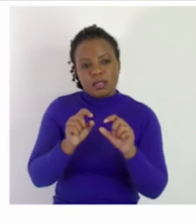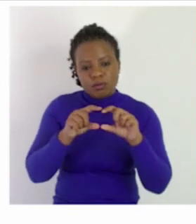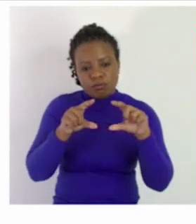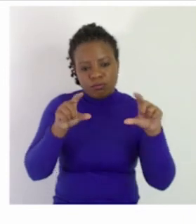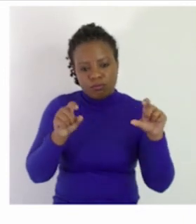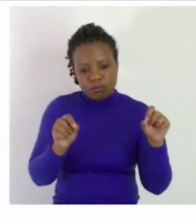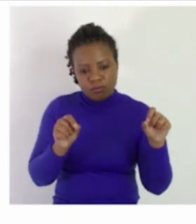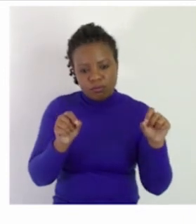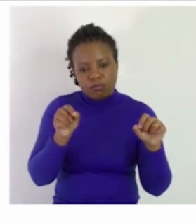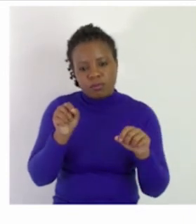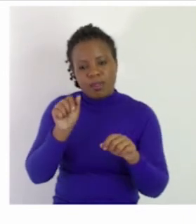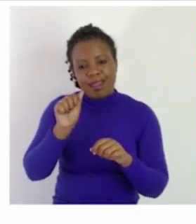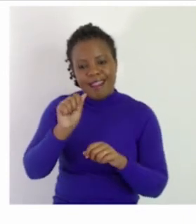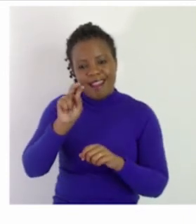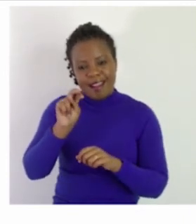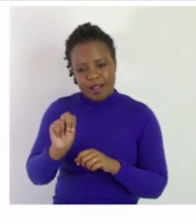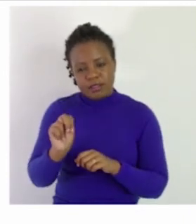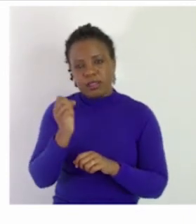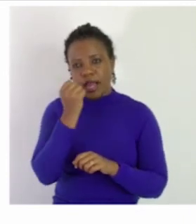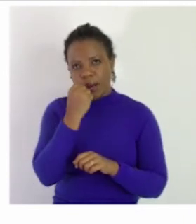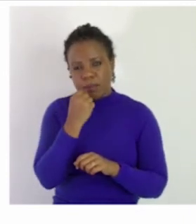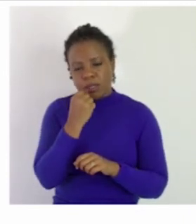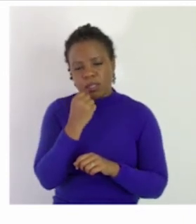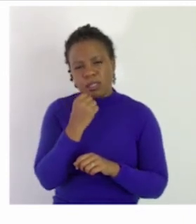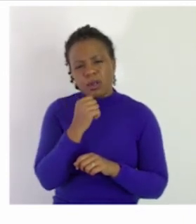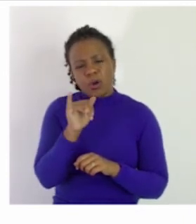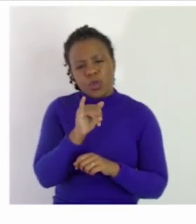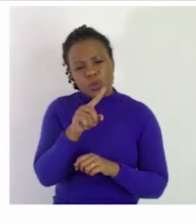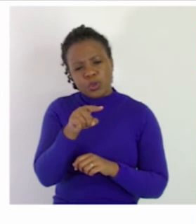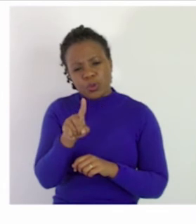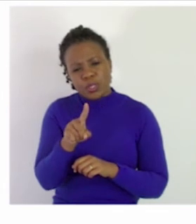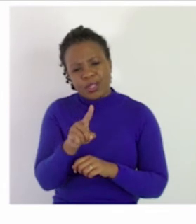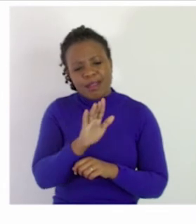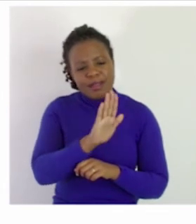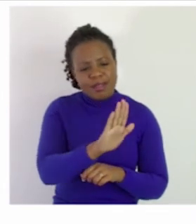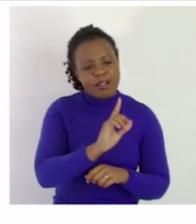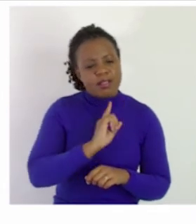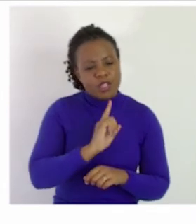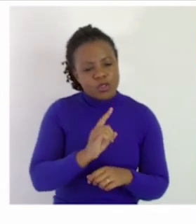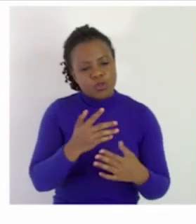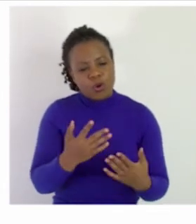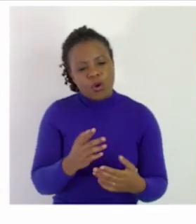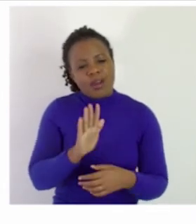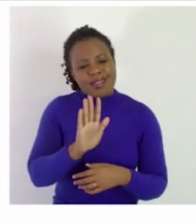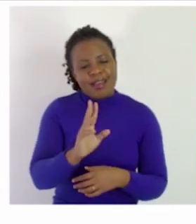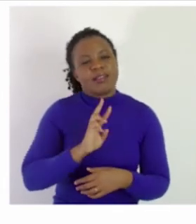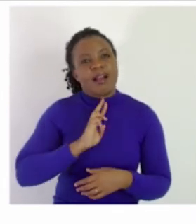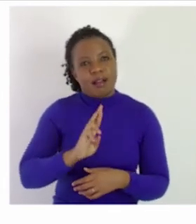we say there is an apple or there are an